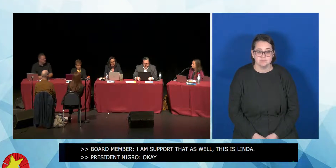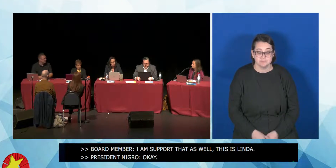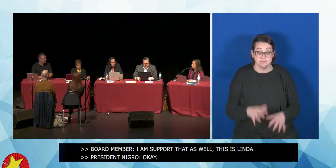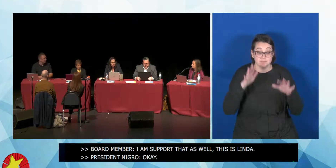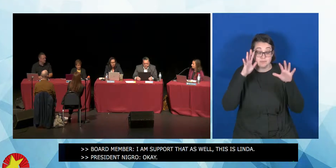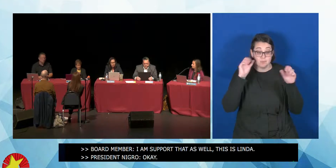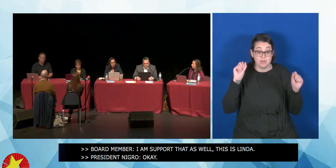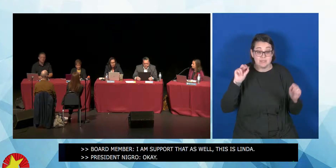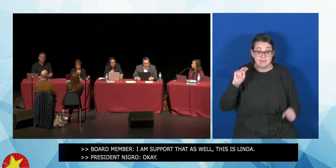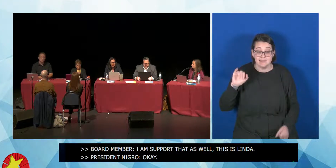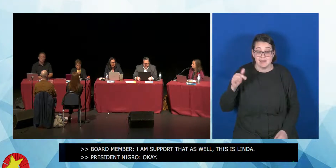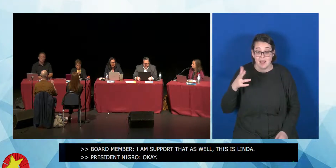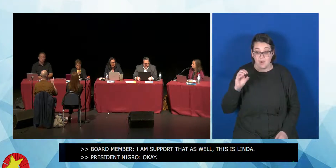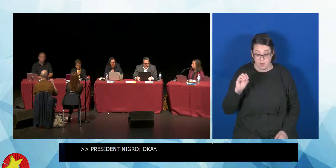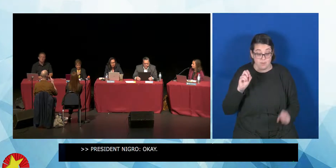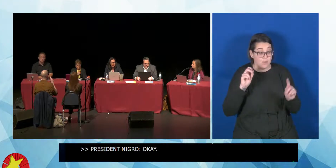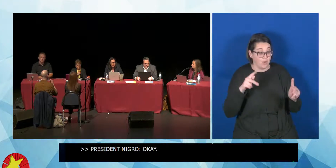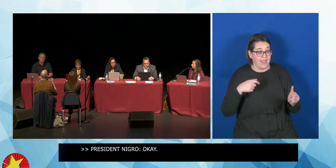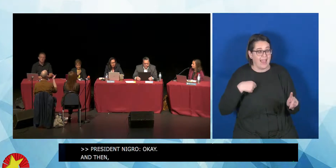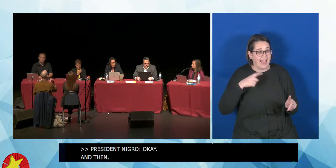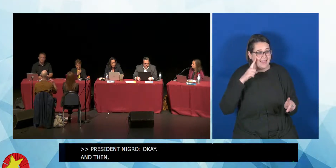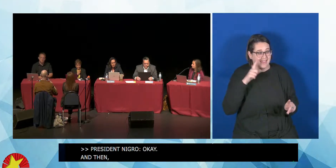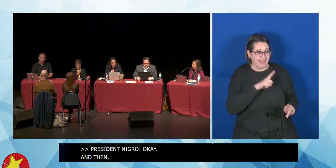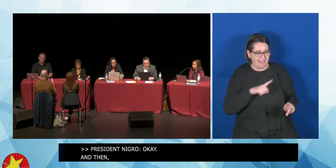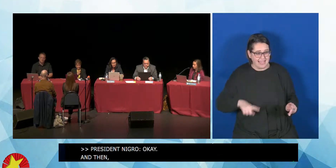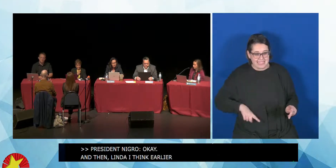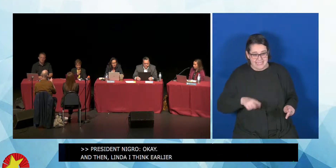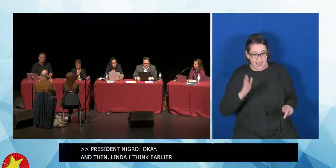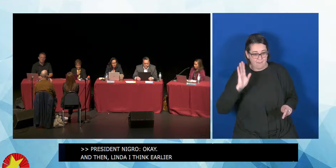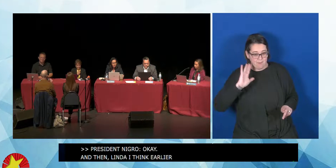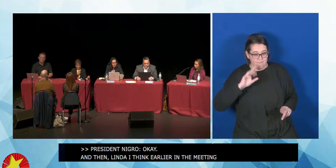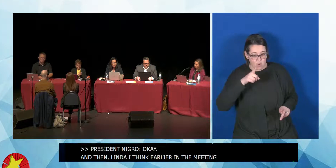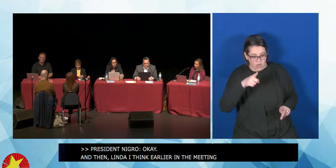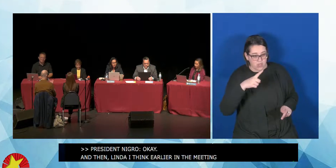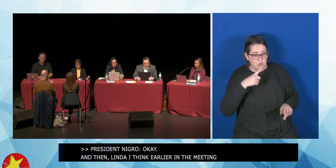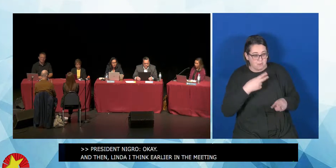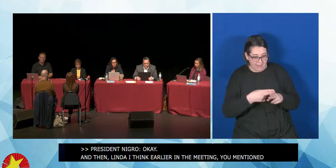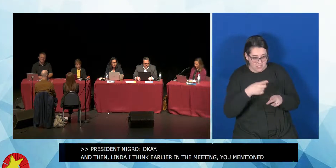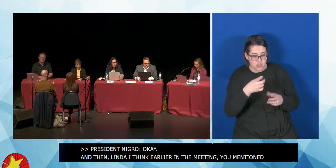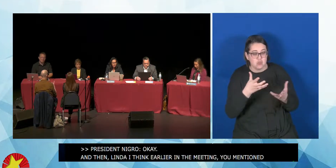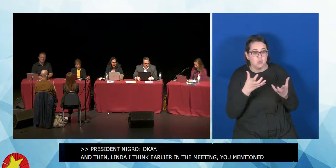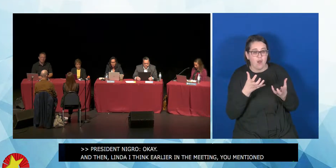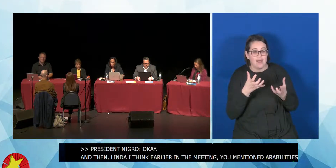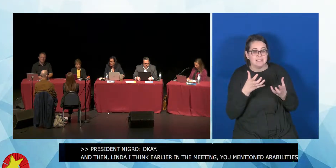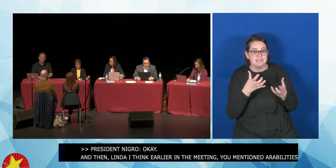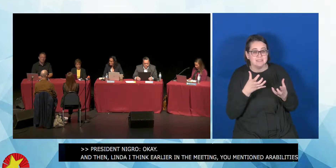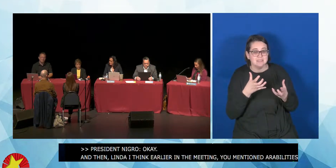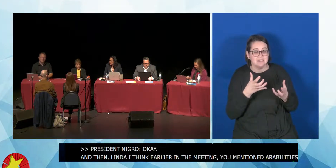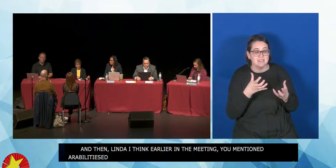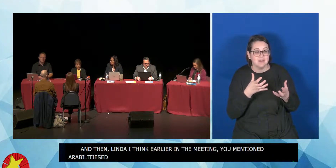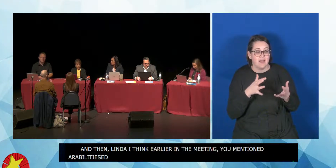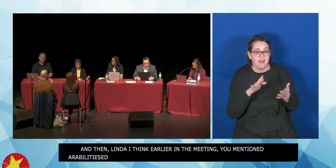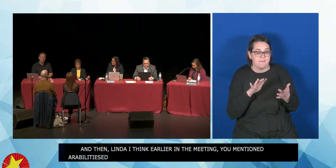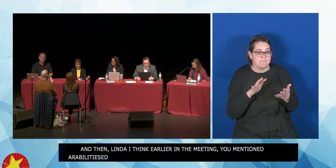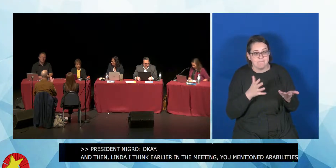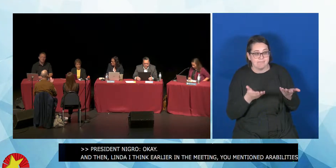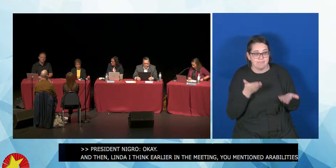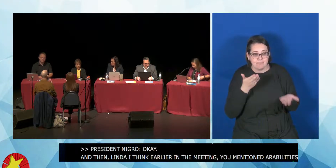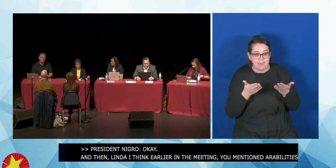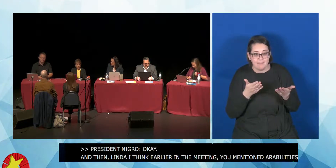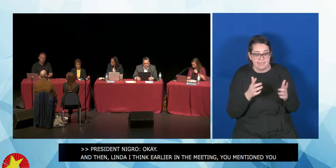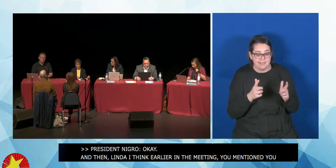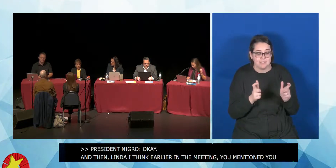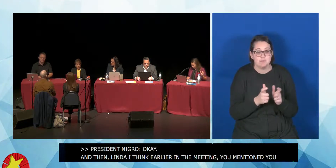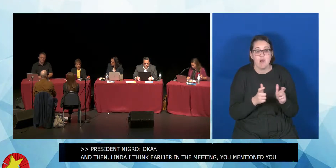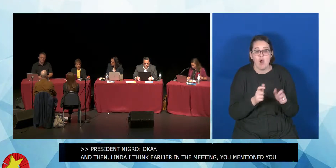And then, Linda, I think earlier in the meeting you had mentioned you wanted to have, perhaps a small work study on